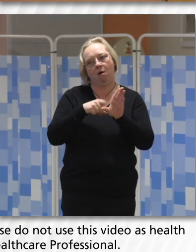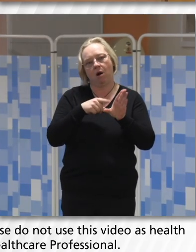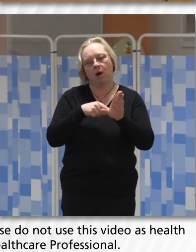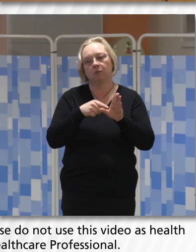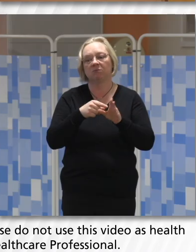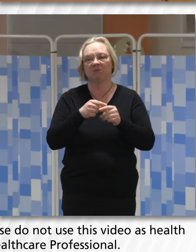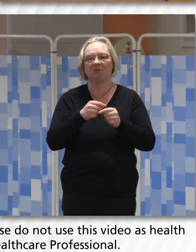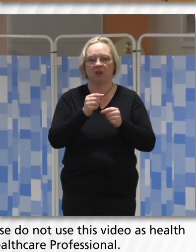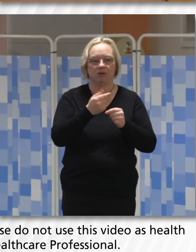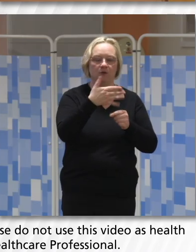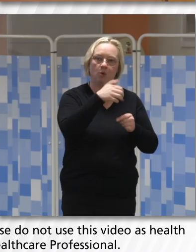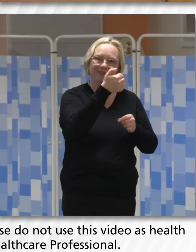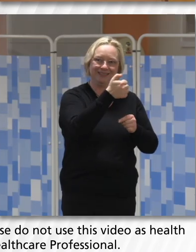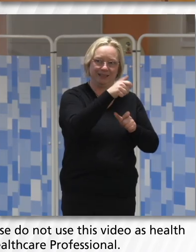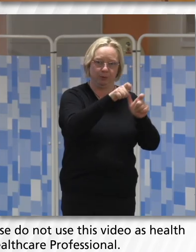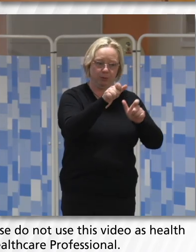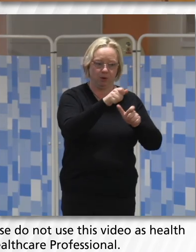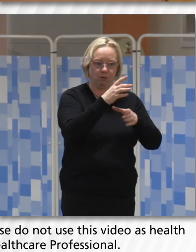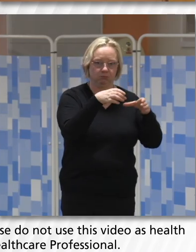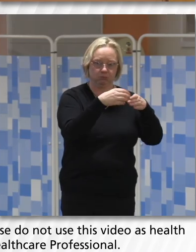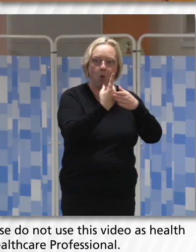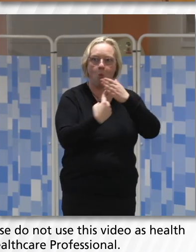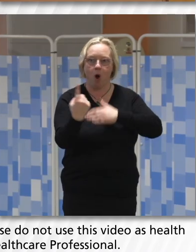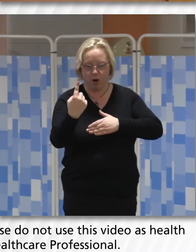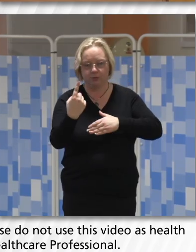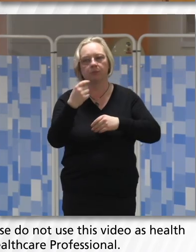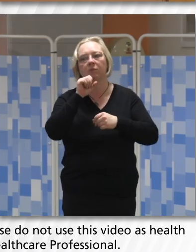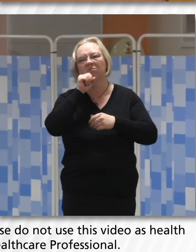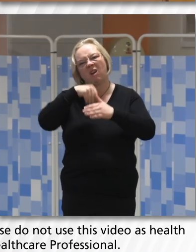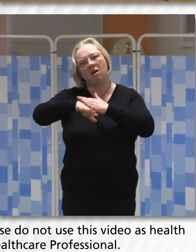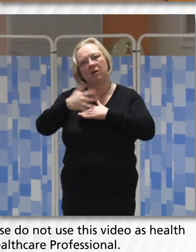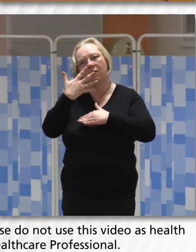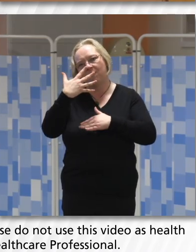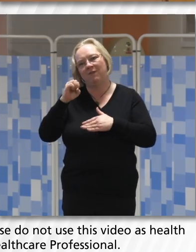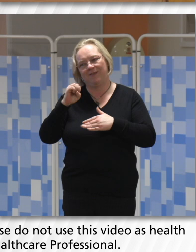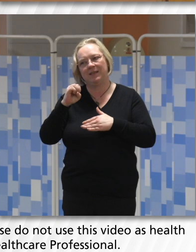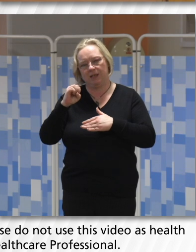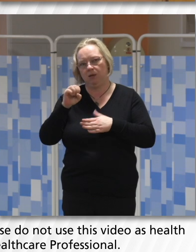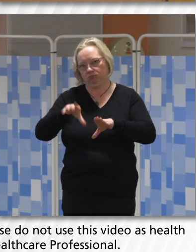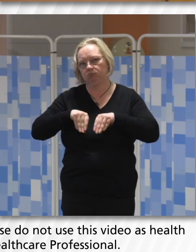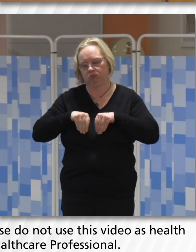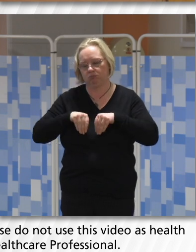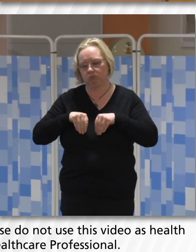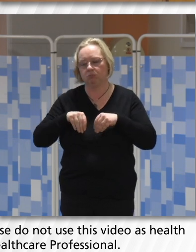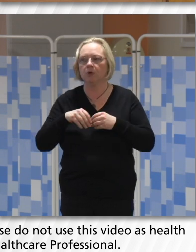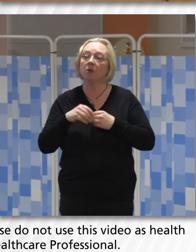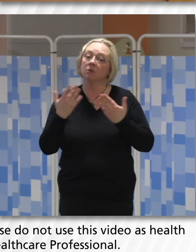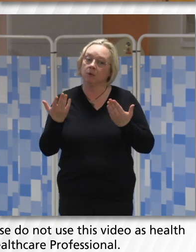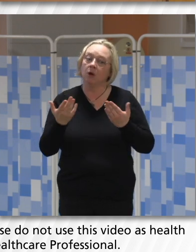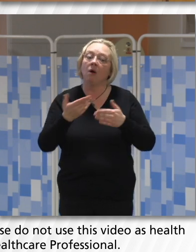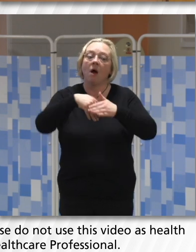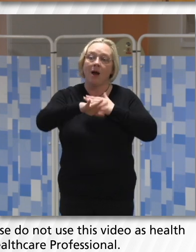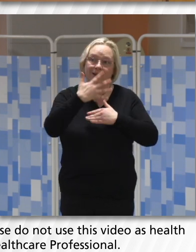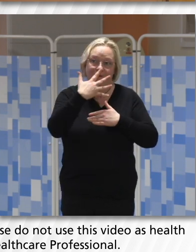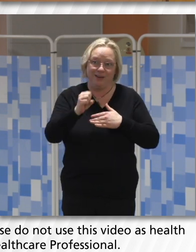under 50. If you're under 50, there's a suggestion that it could be a genetic